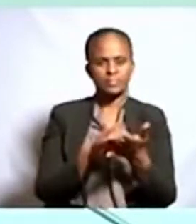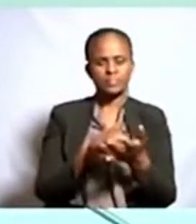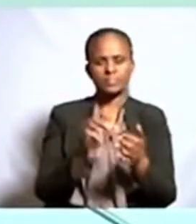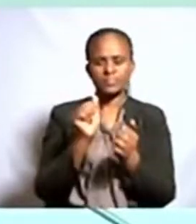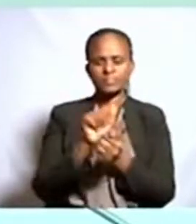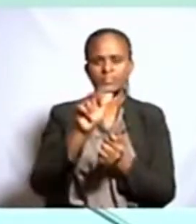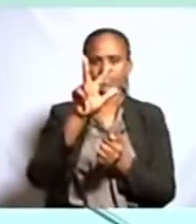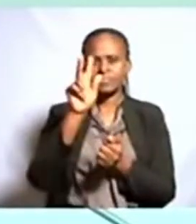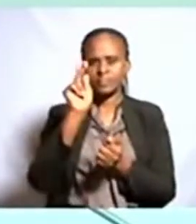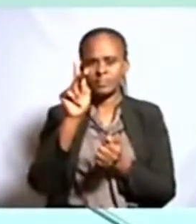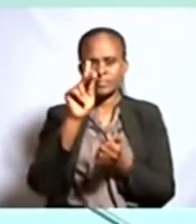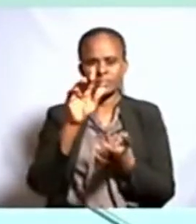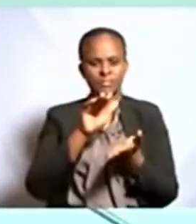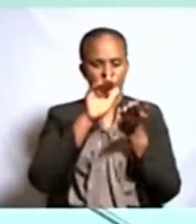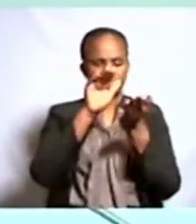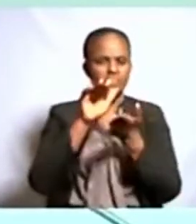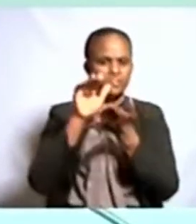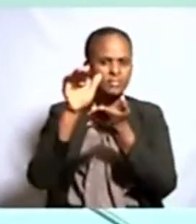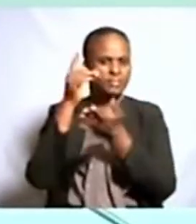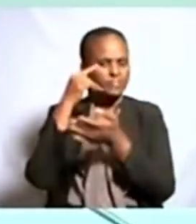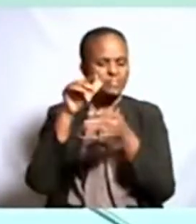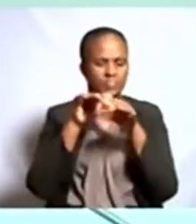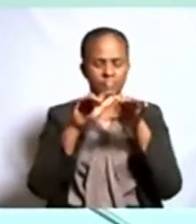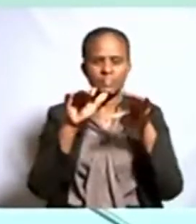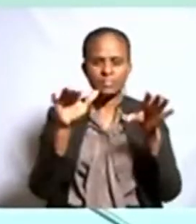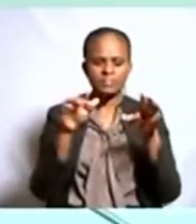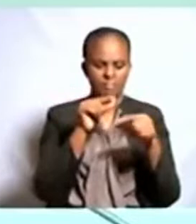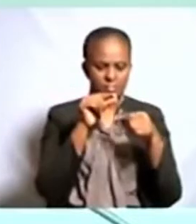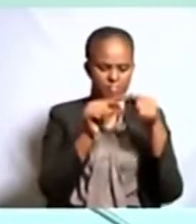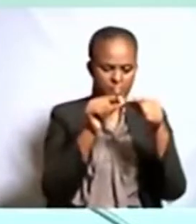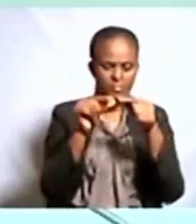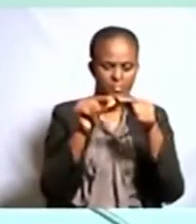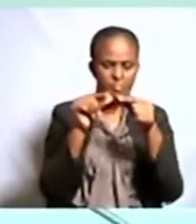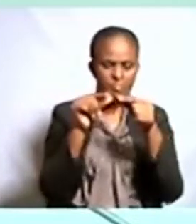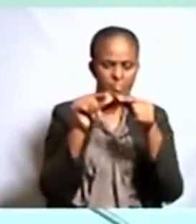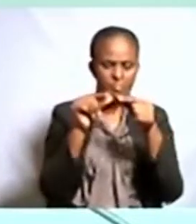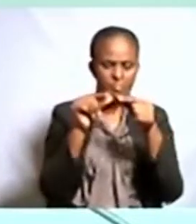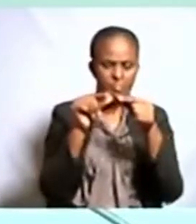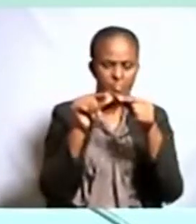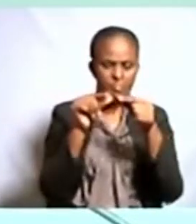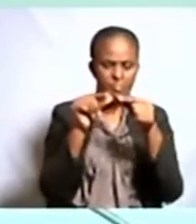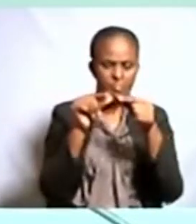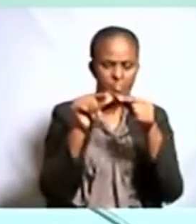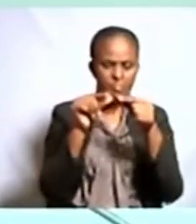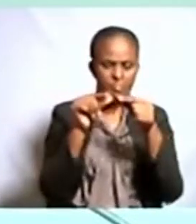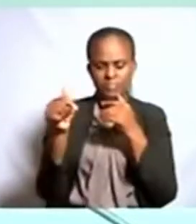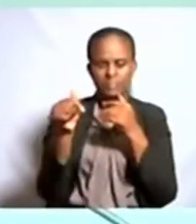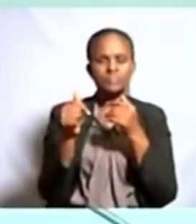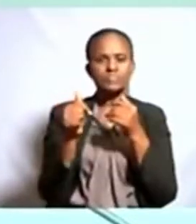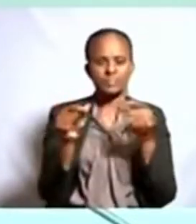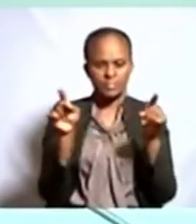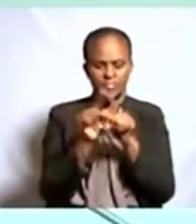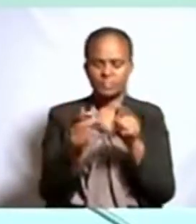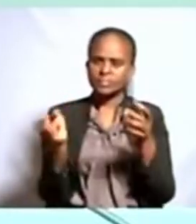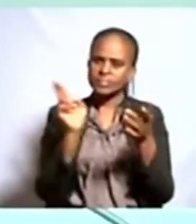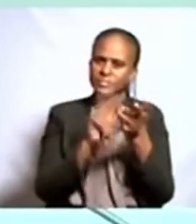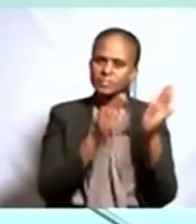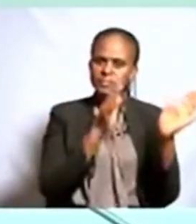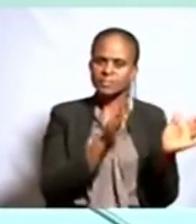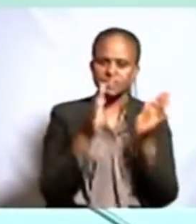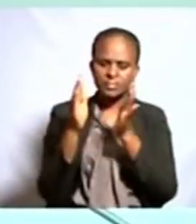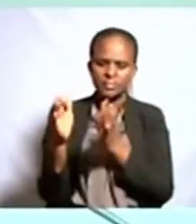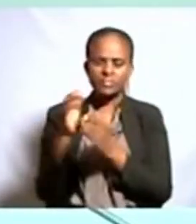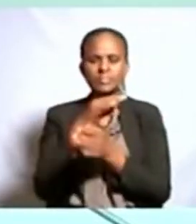18,148,003 kwacha was allocated for spraying the seedlings, the funds were instead varied and reallocated to